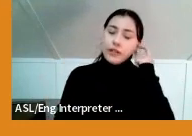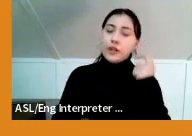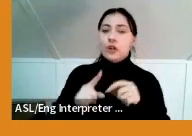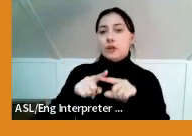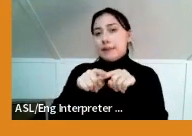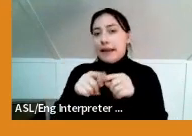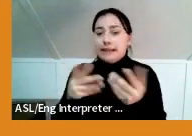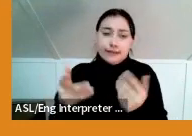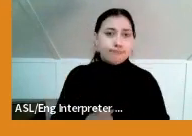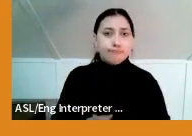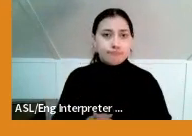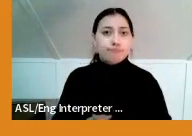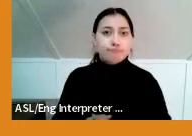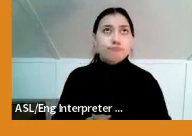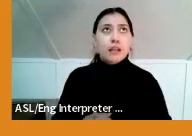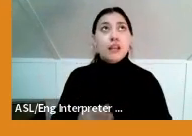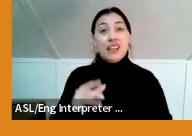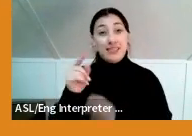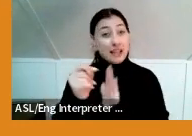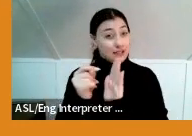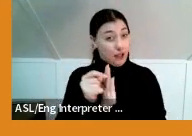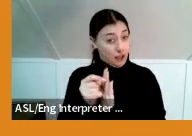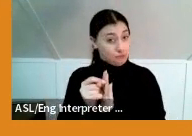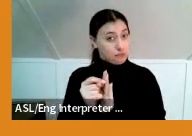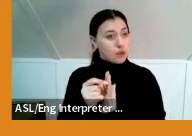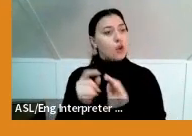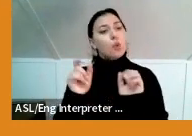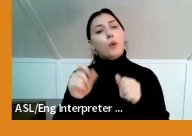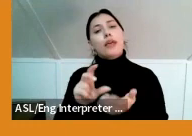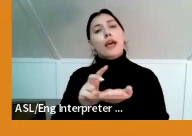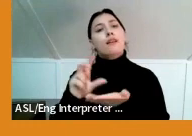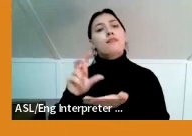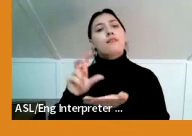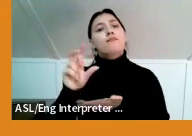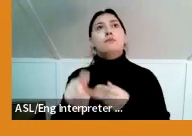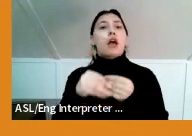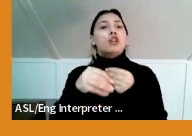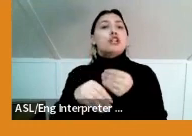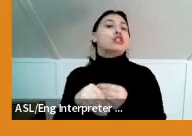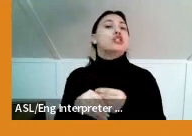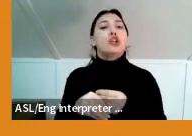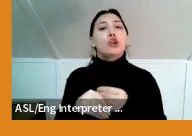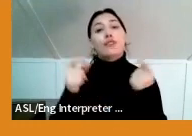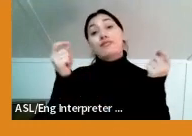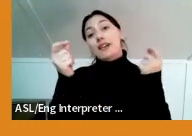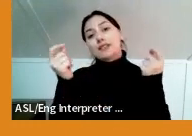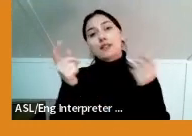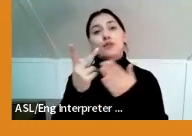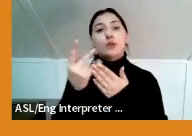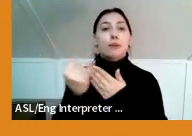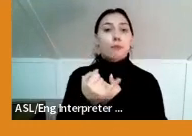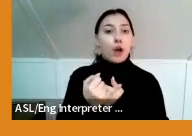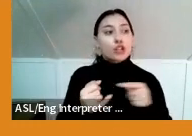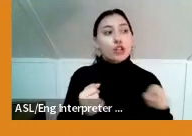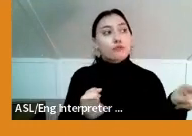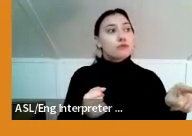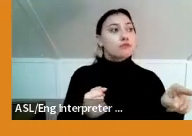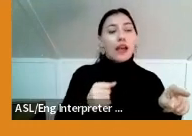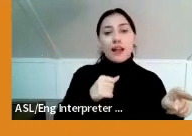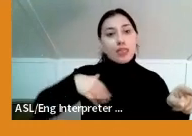So at that point, we will probably be able to fund some additional festivals and projects applicants